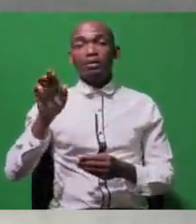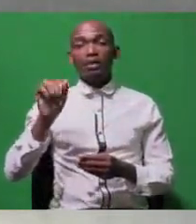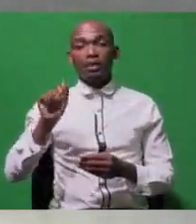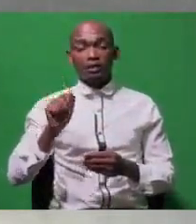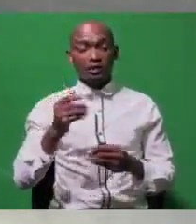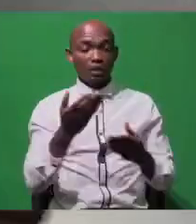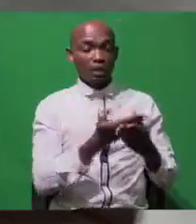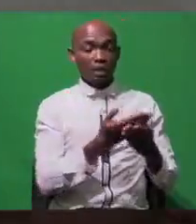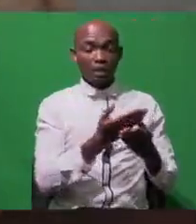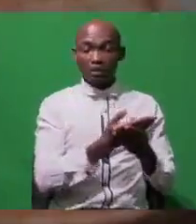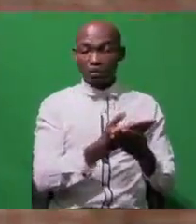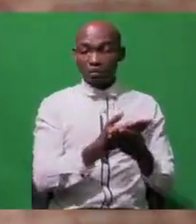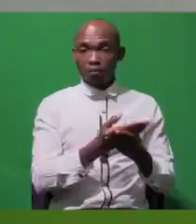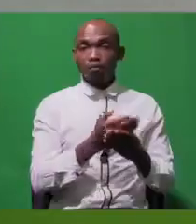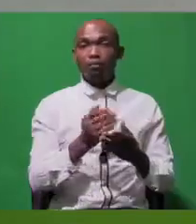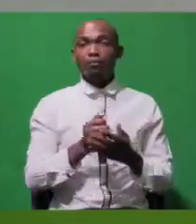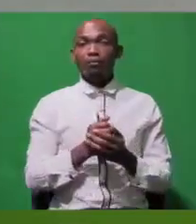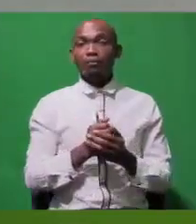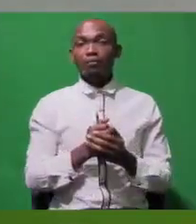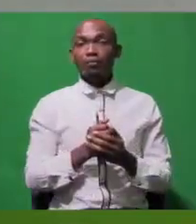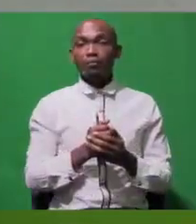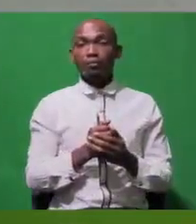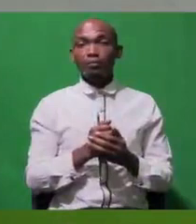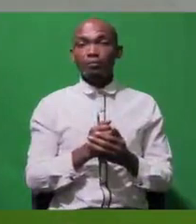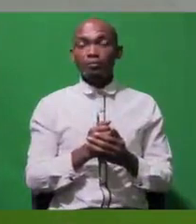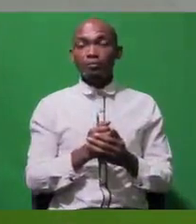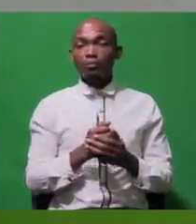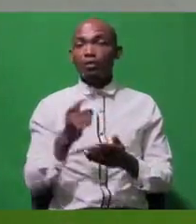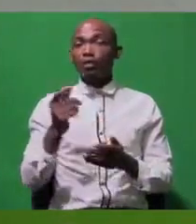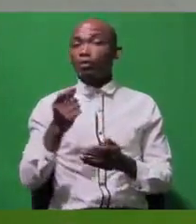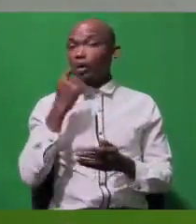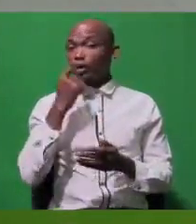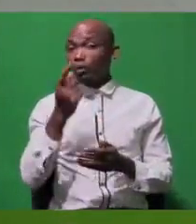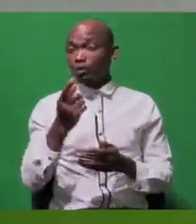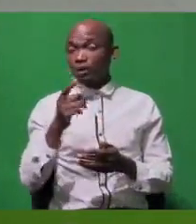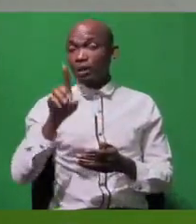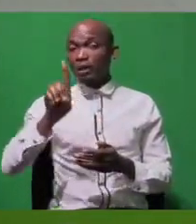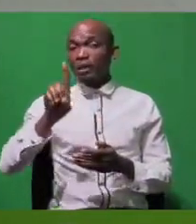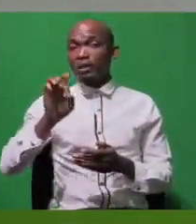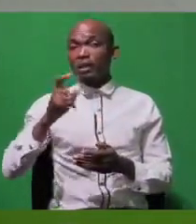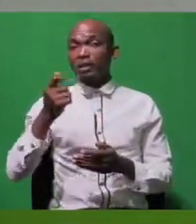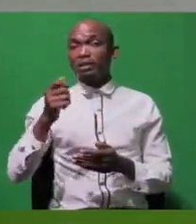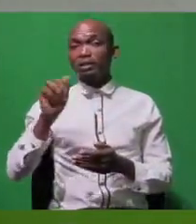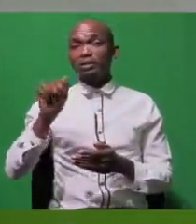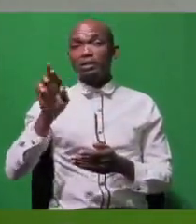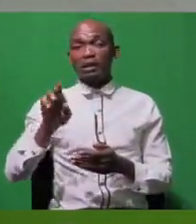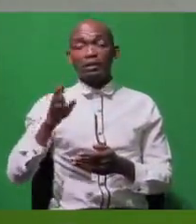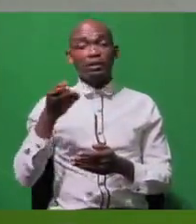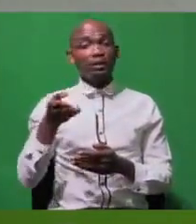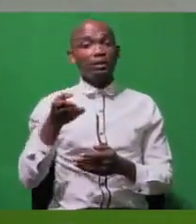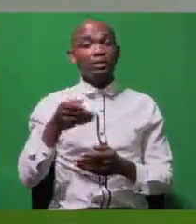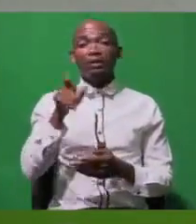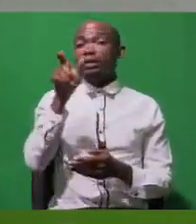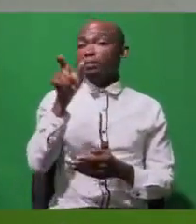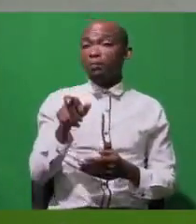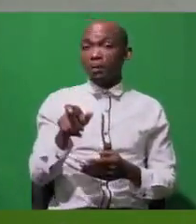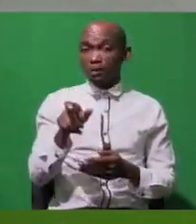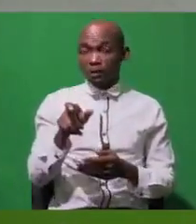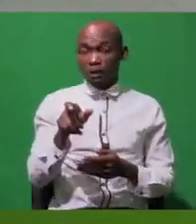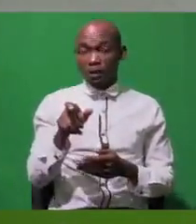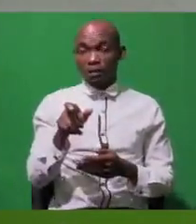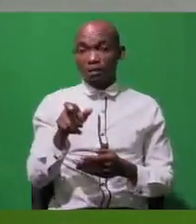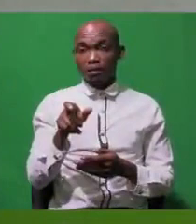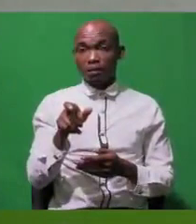What is a debtors account? When you say debtors, is a person purchase good